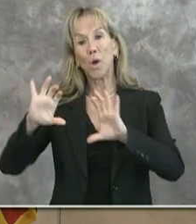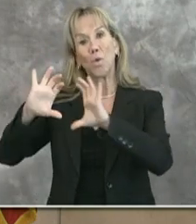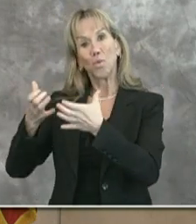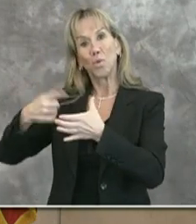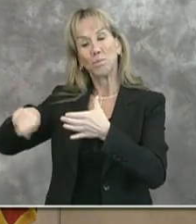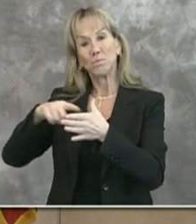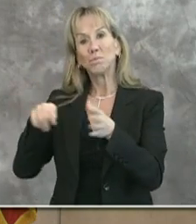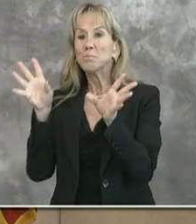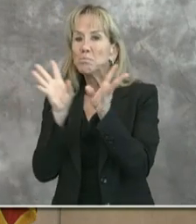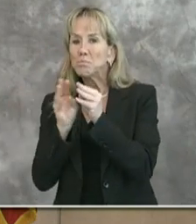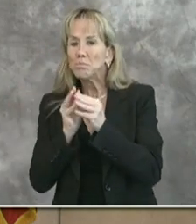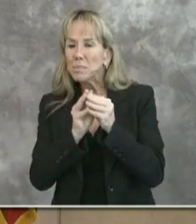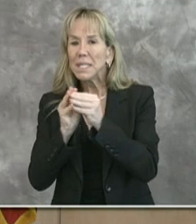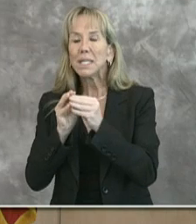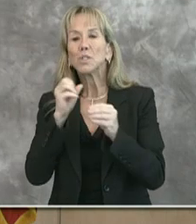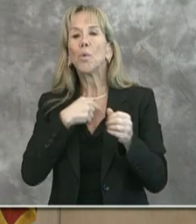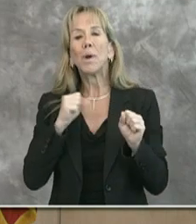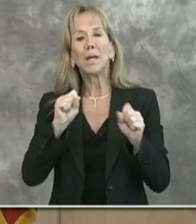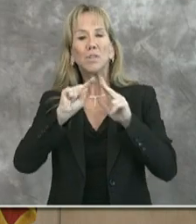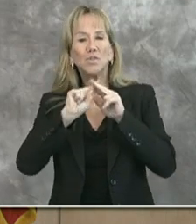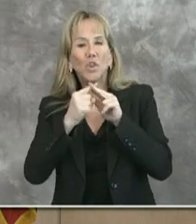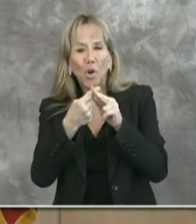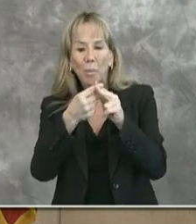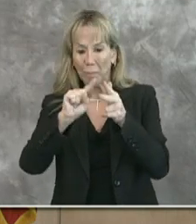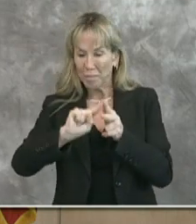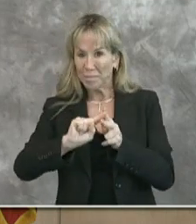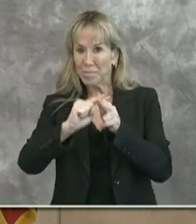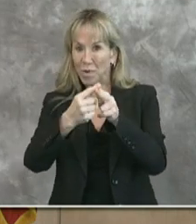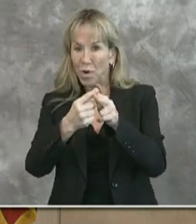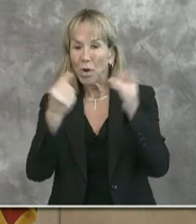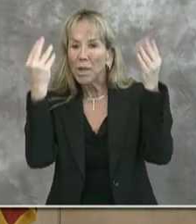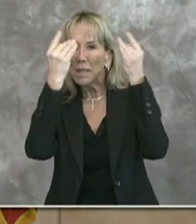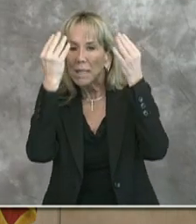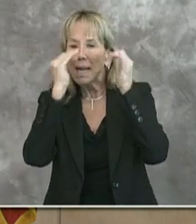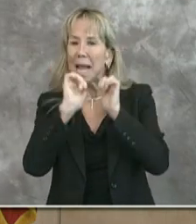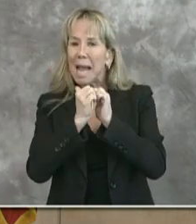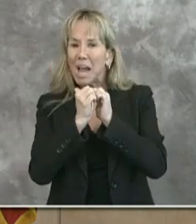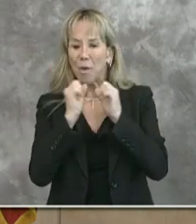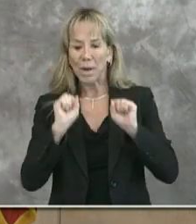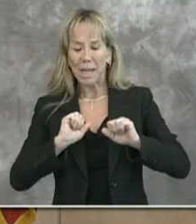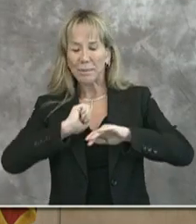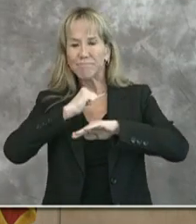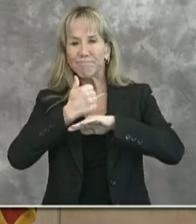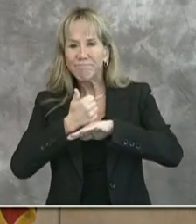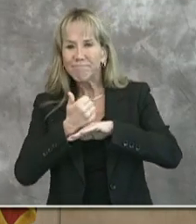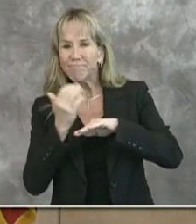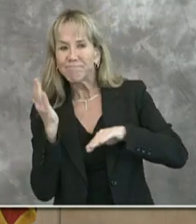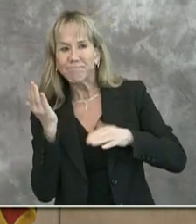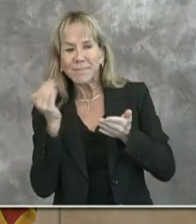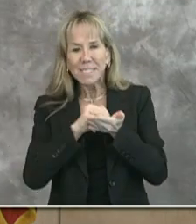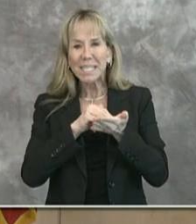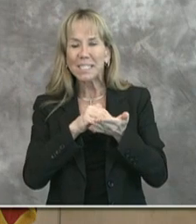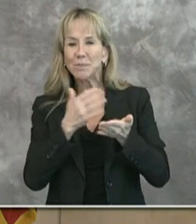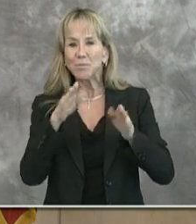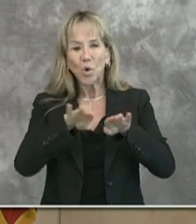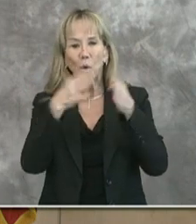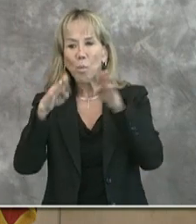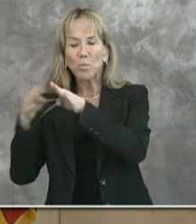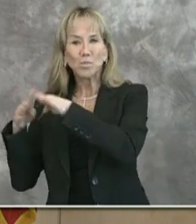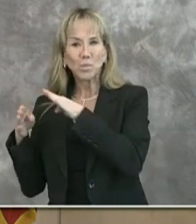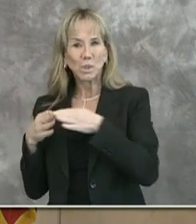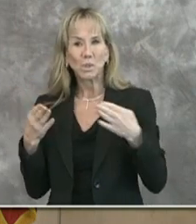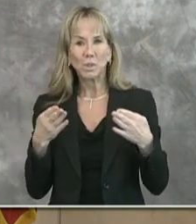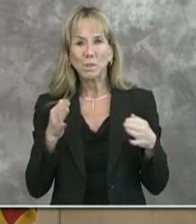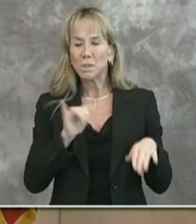that we as a region can start thinking about how we can safely and smartly reopen. This group will